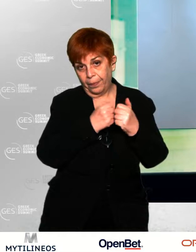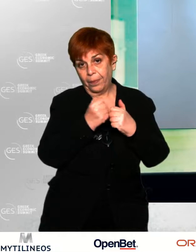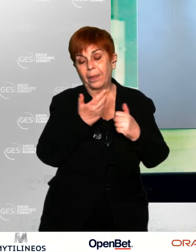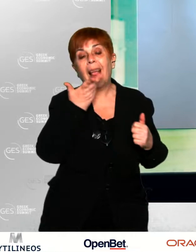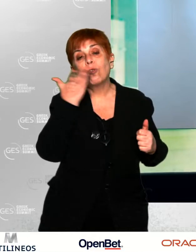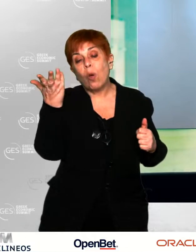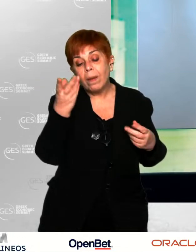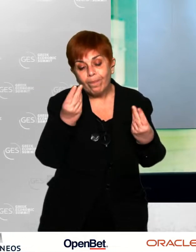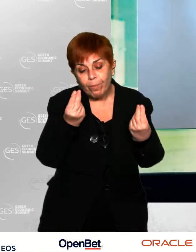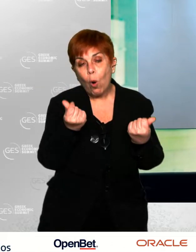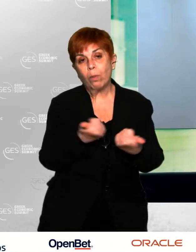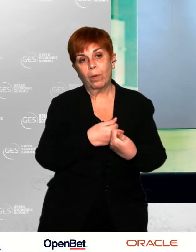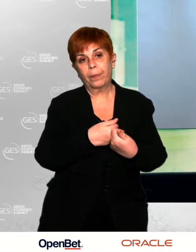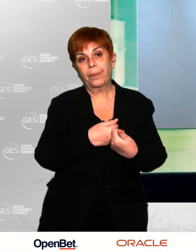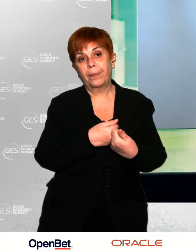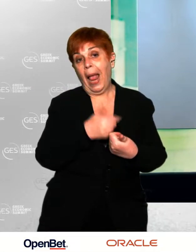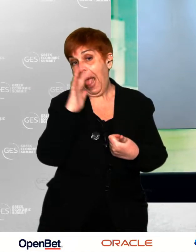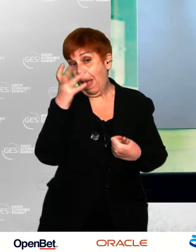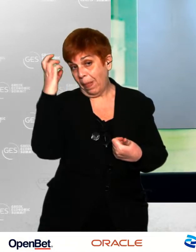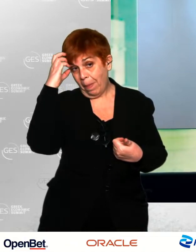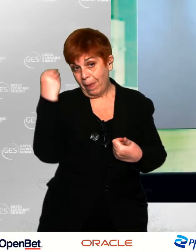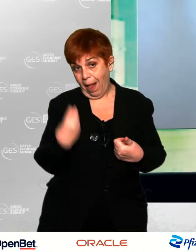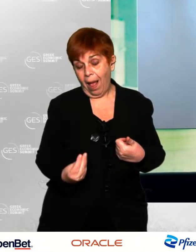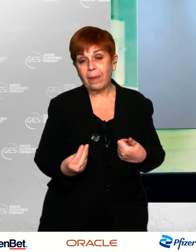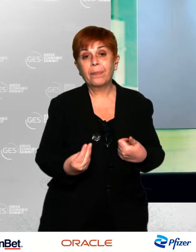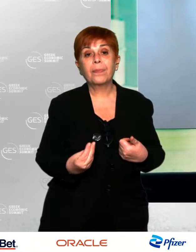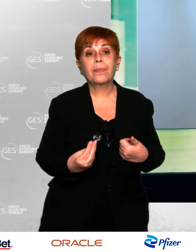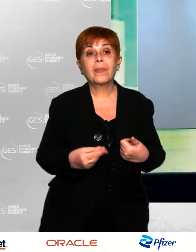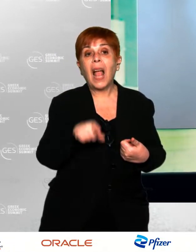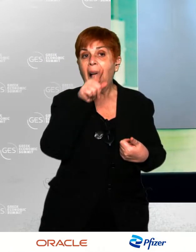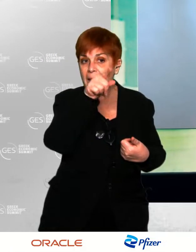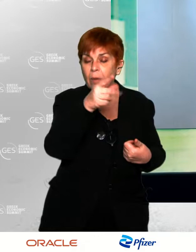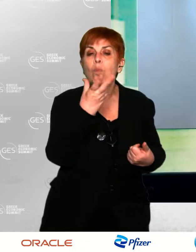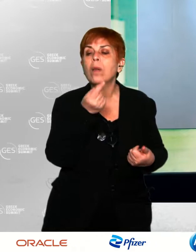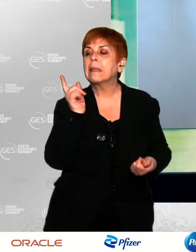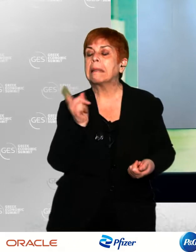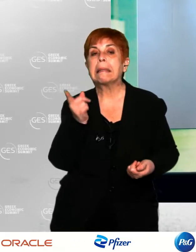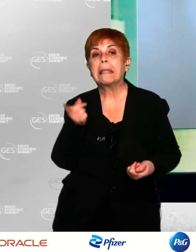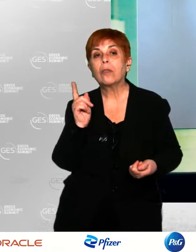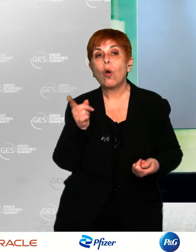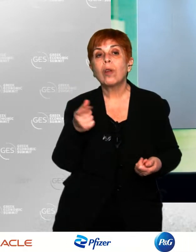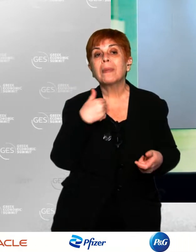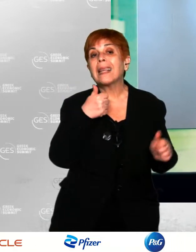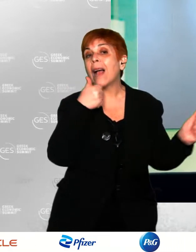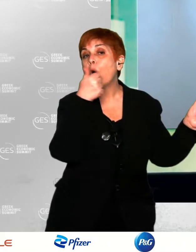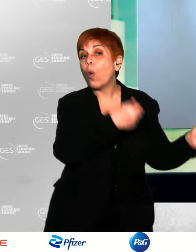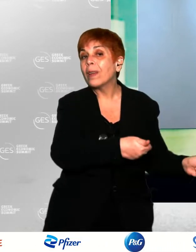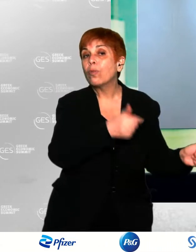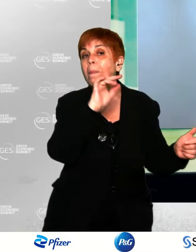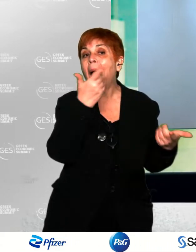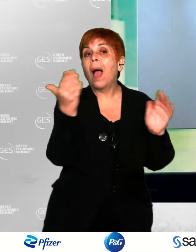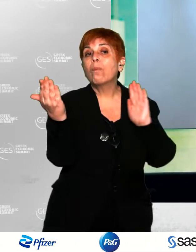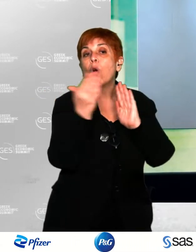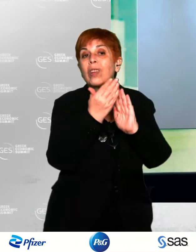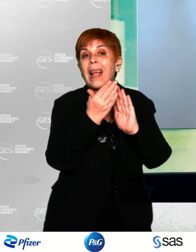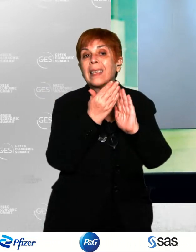or have been slightly critical of any idea of using the same approach, something similar to next generation EU to deal with